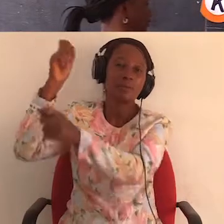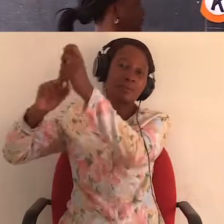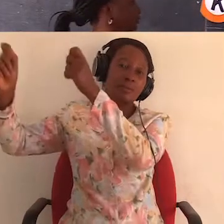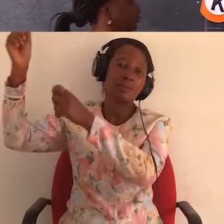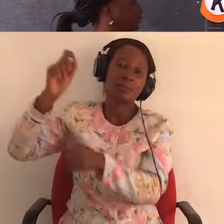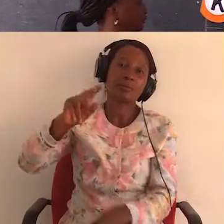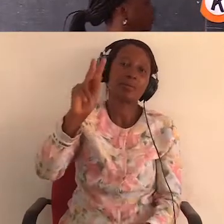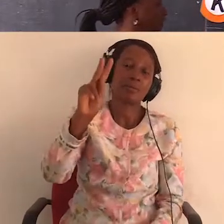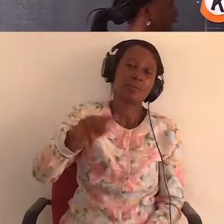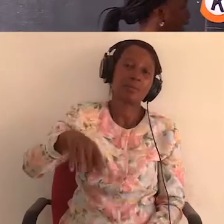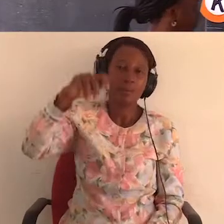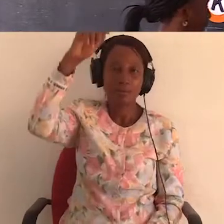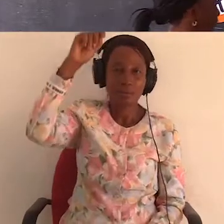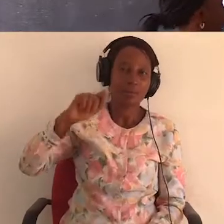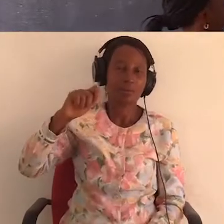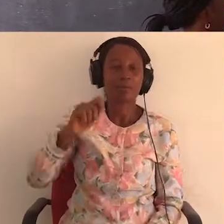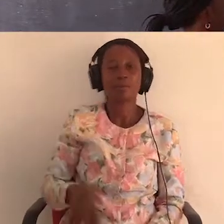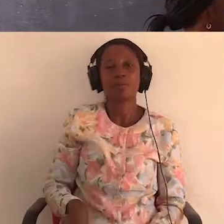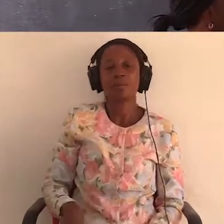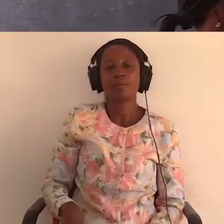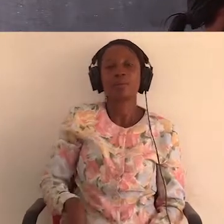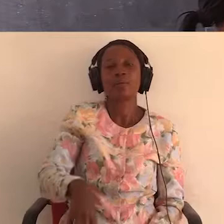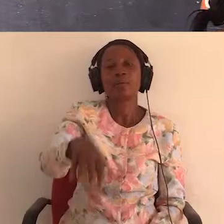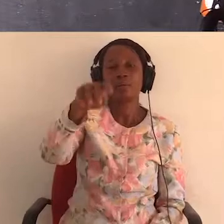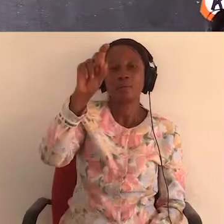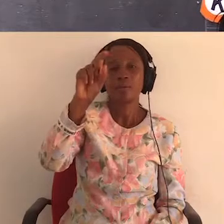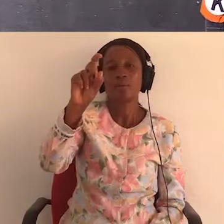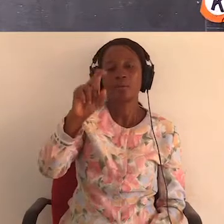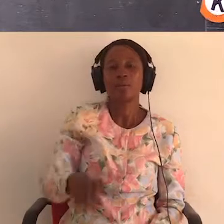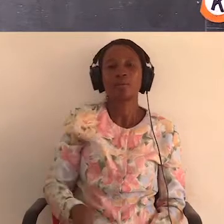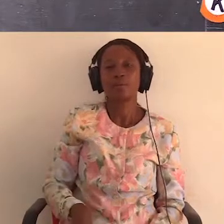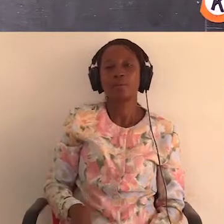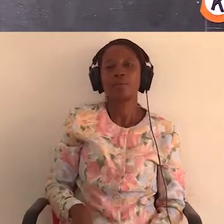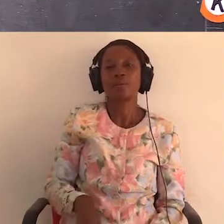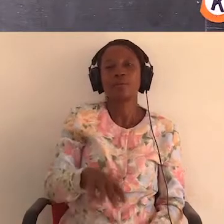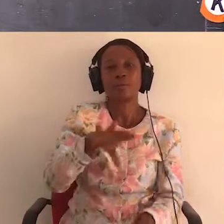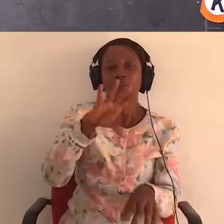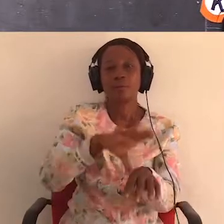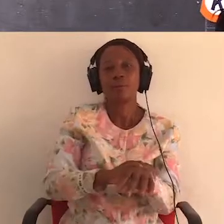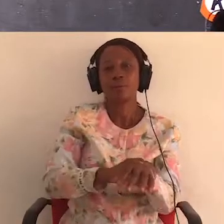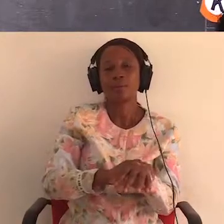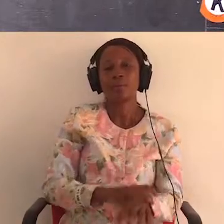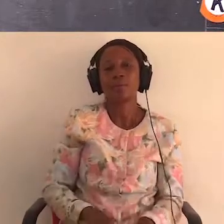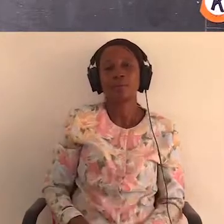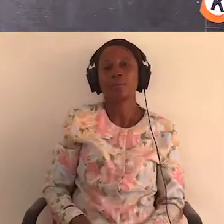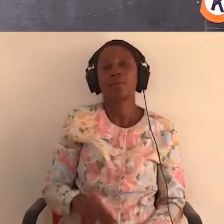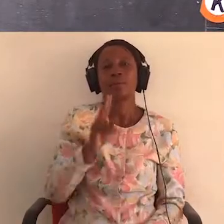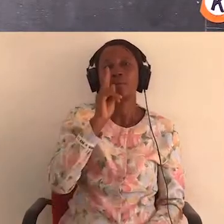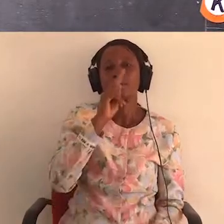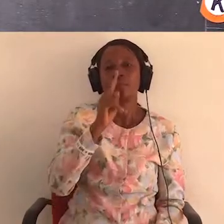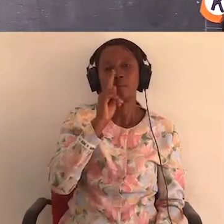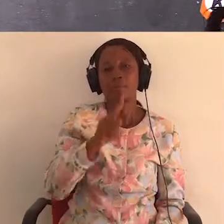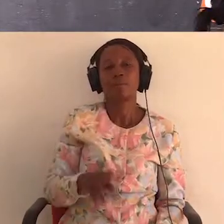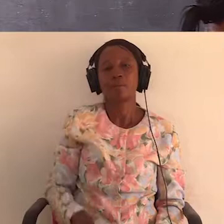kite, cap, egg, hen,